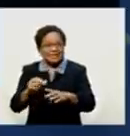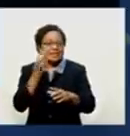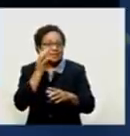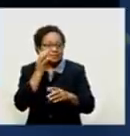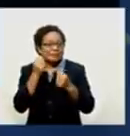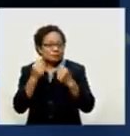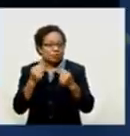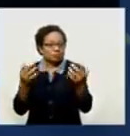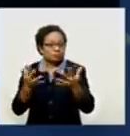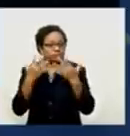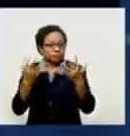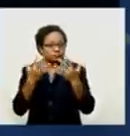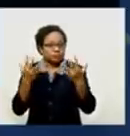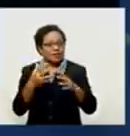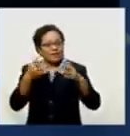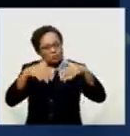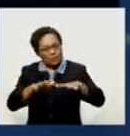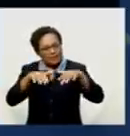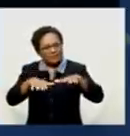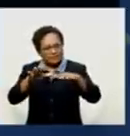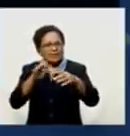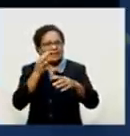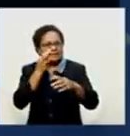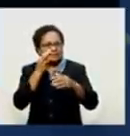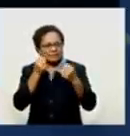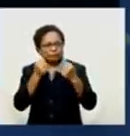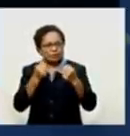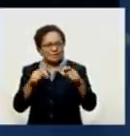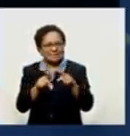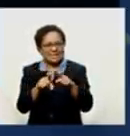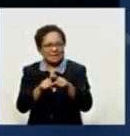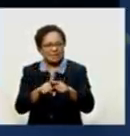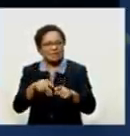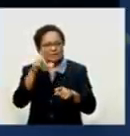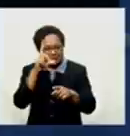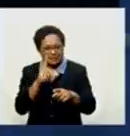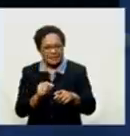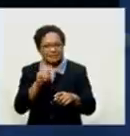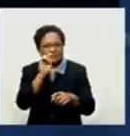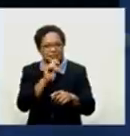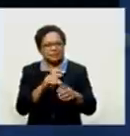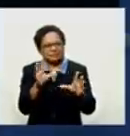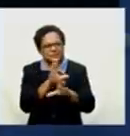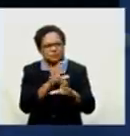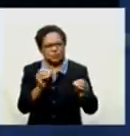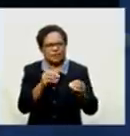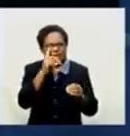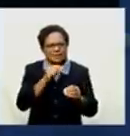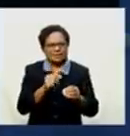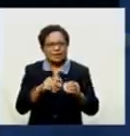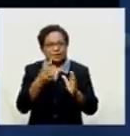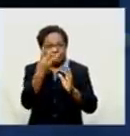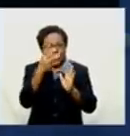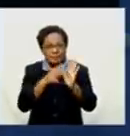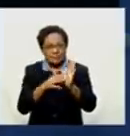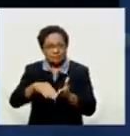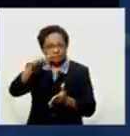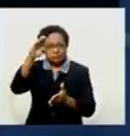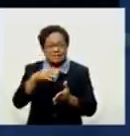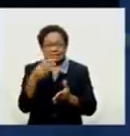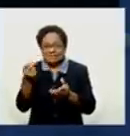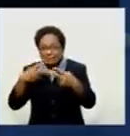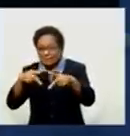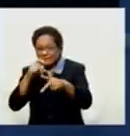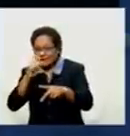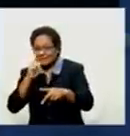gusting to 20 knots. Moderate to rough seas, heavy to damaging southerly swells with heights of up to 4 meters. Poor visibility in areas of